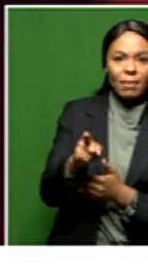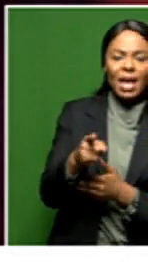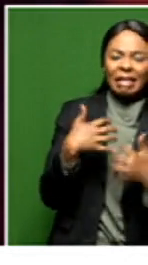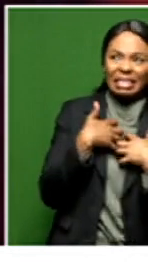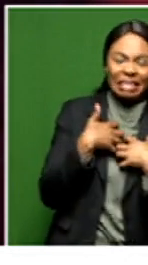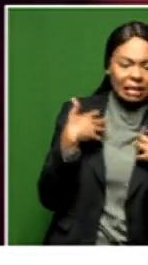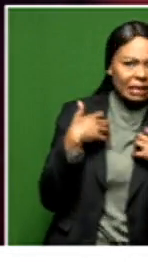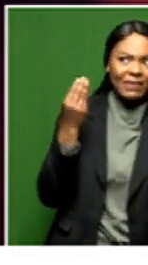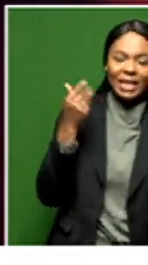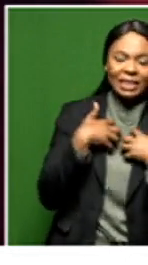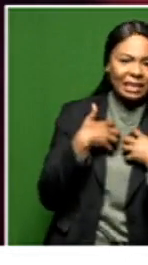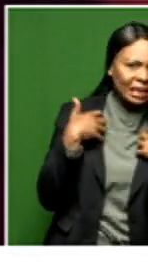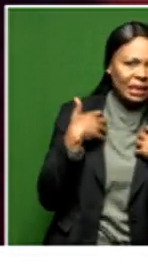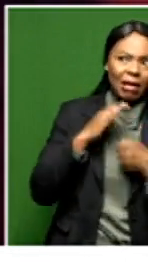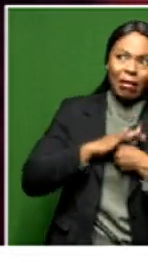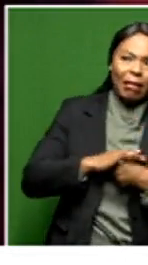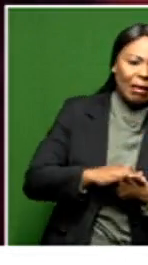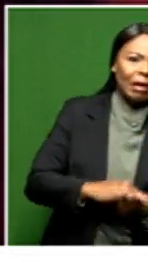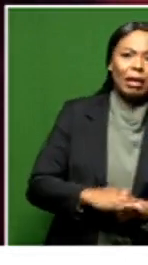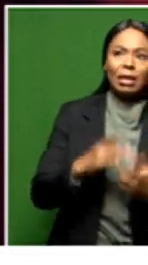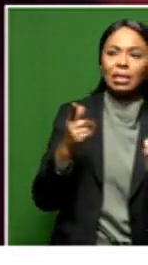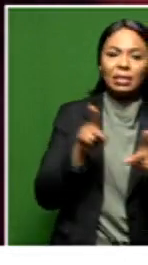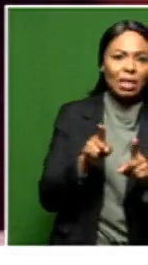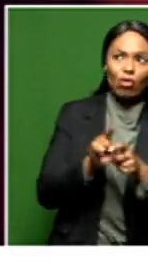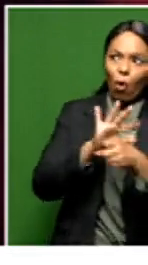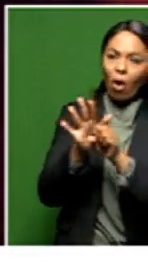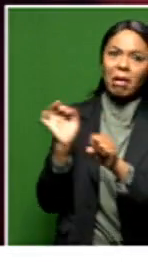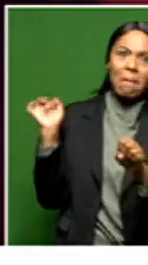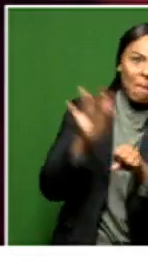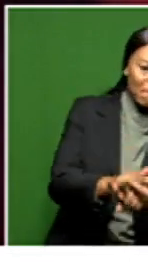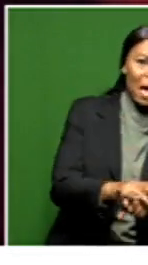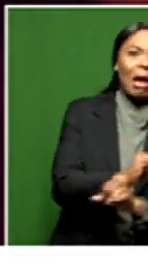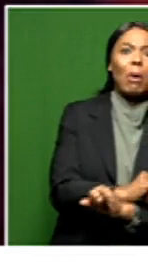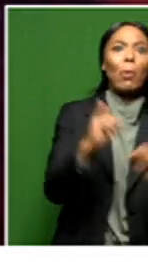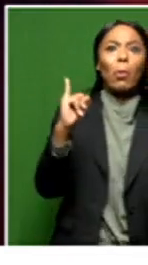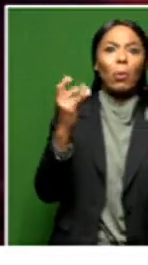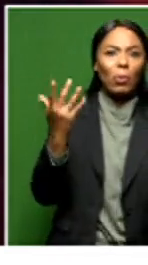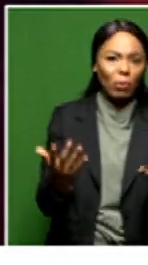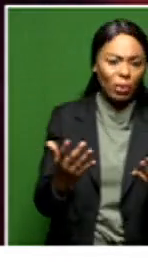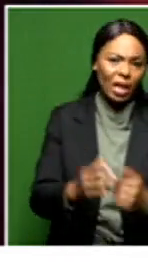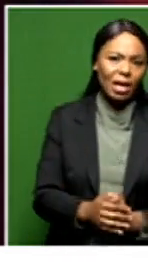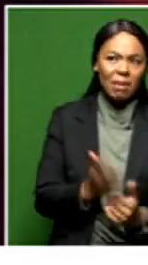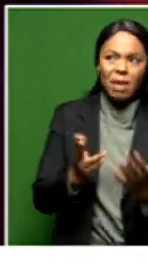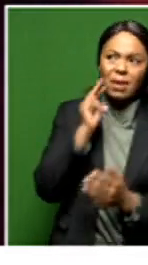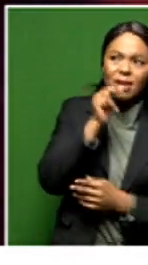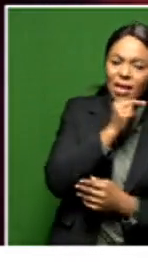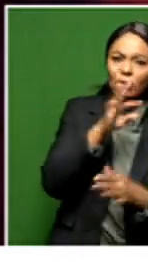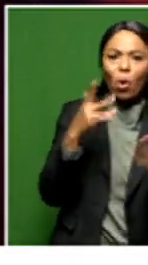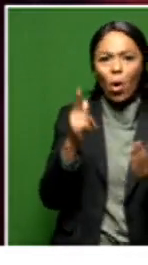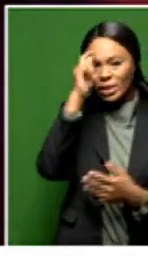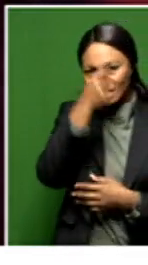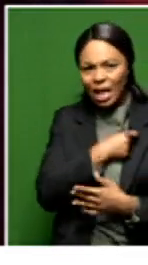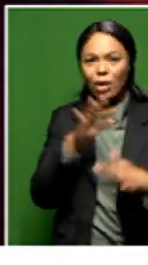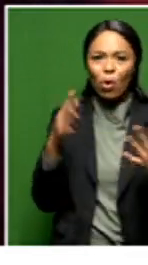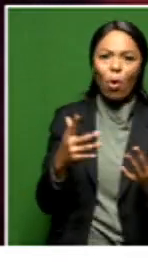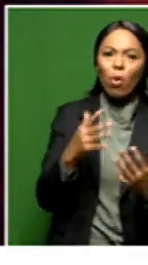distressed and destabilized because of COVID, maybe your niece, your nephew, your own daughter or son has lost their job. So